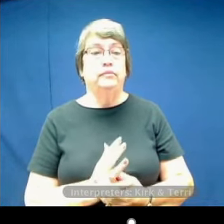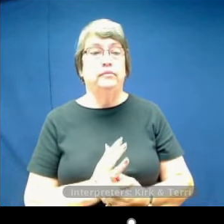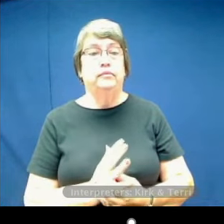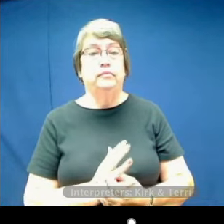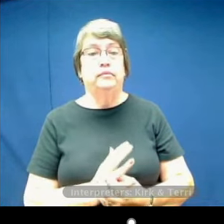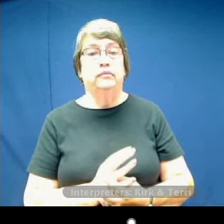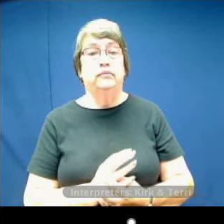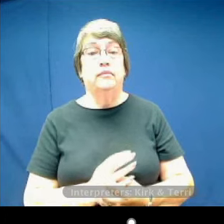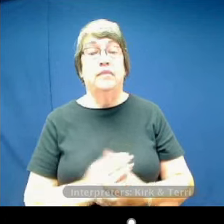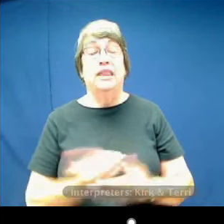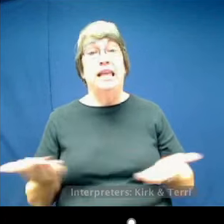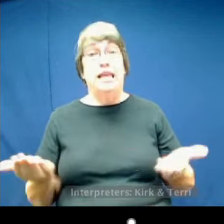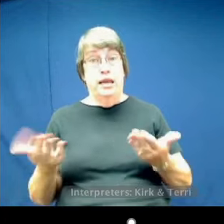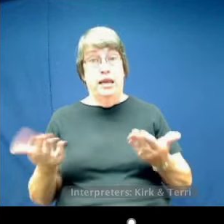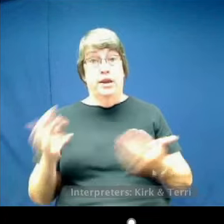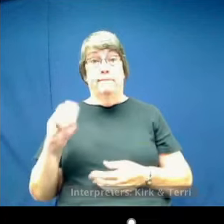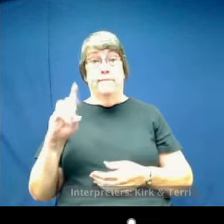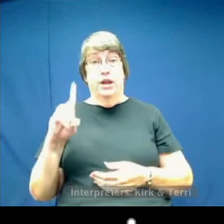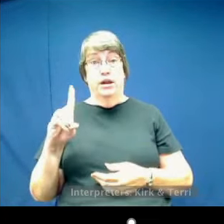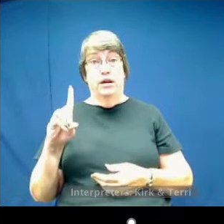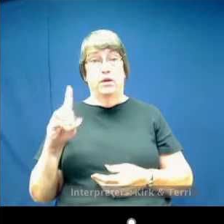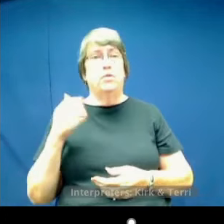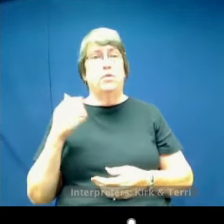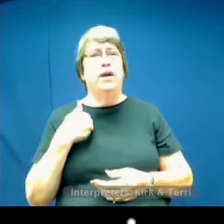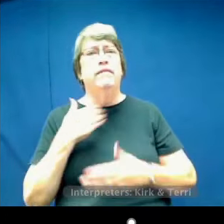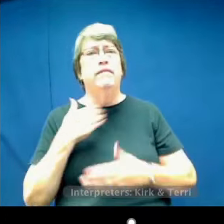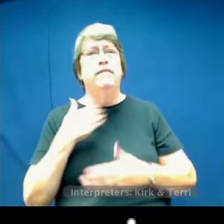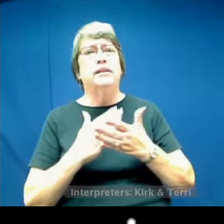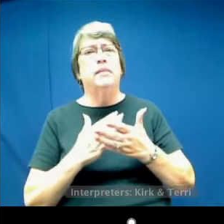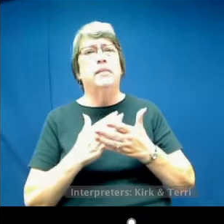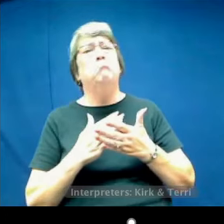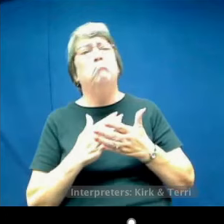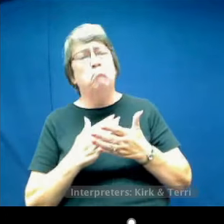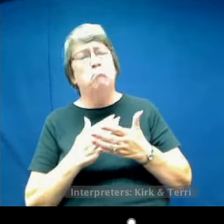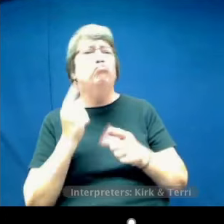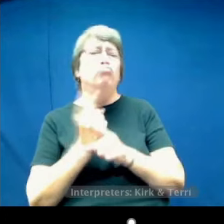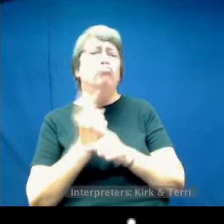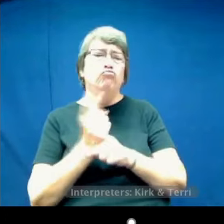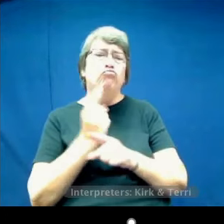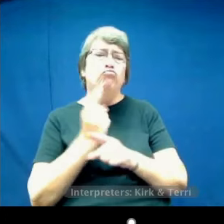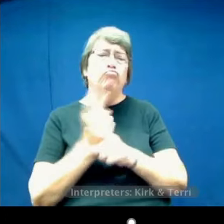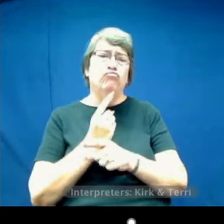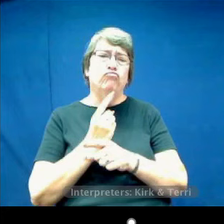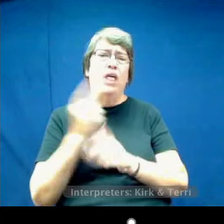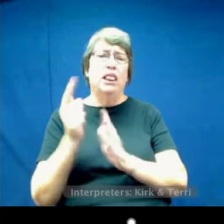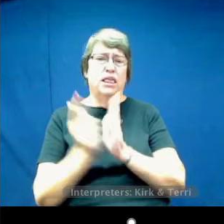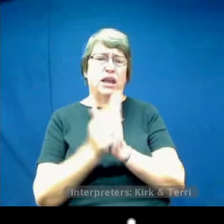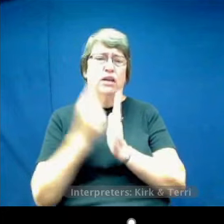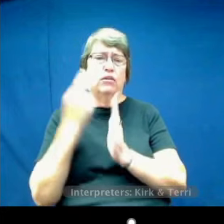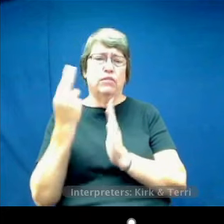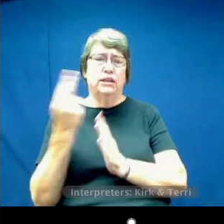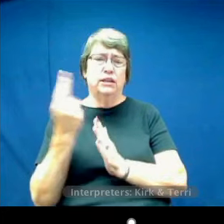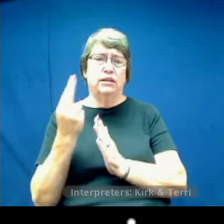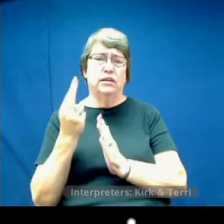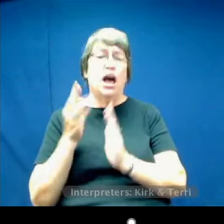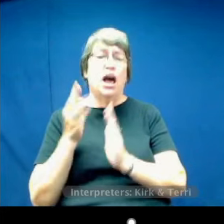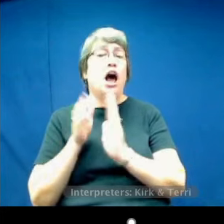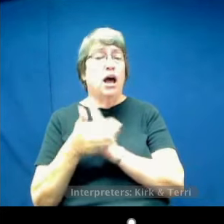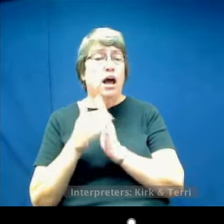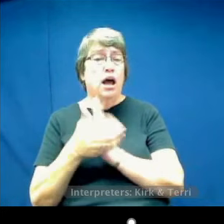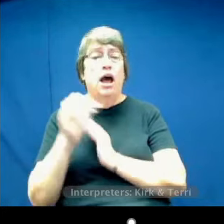In Maryland, we have some fairly typical grounds. We have adultery.